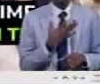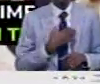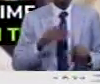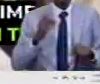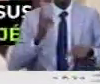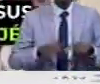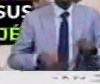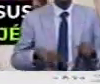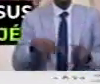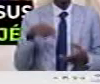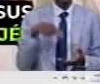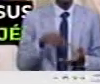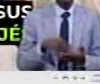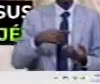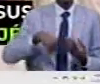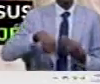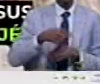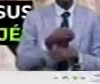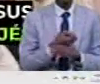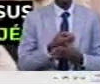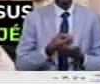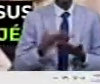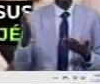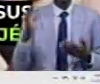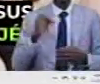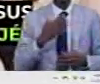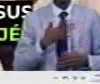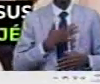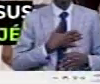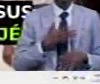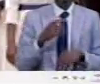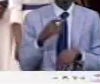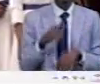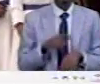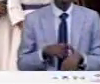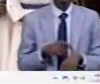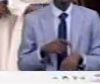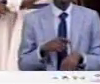time. I'm gonna keep on working for Jesus. I'll be walking.